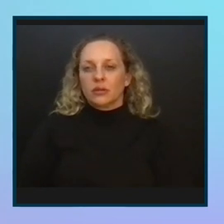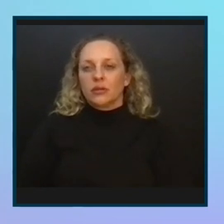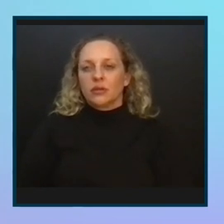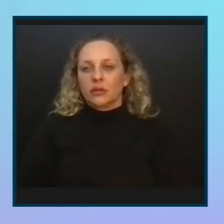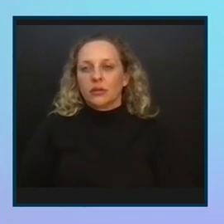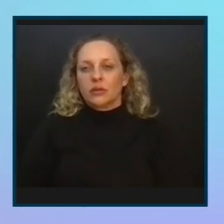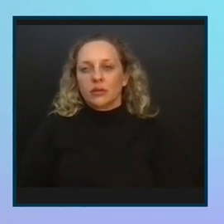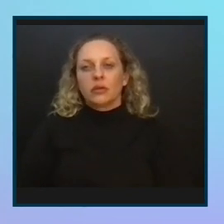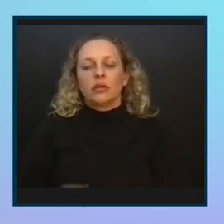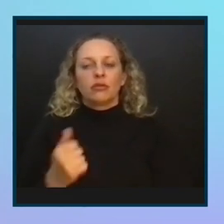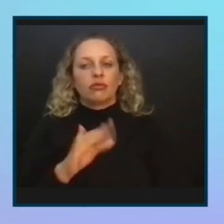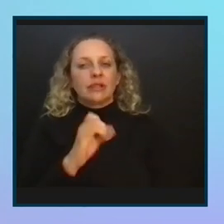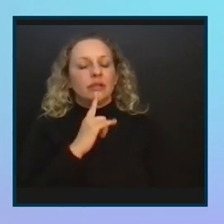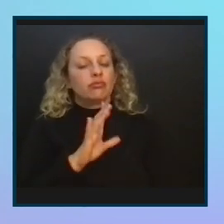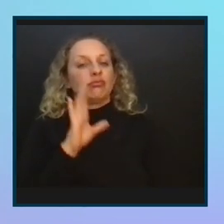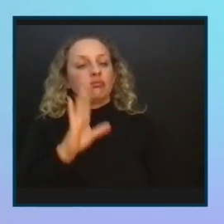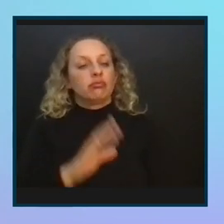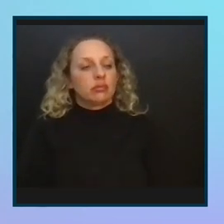Great.